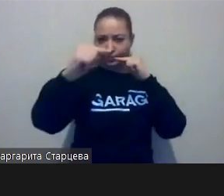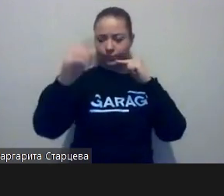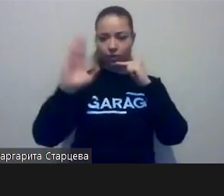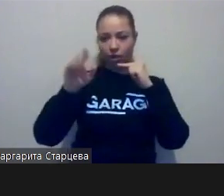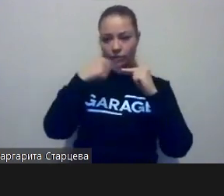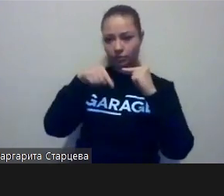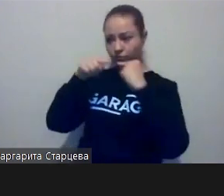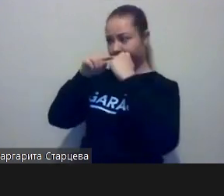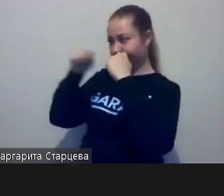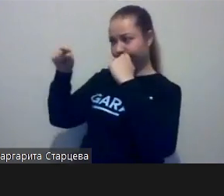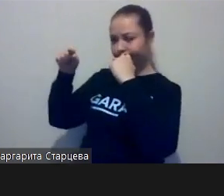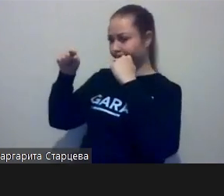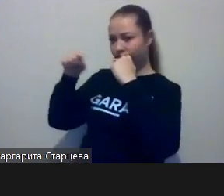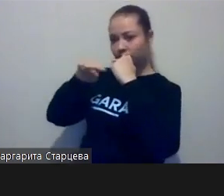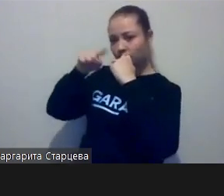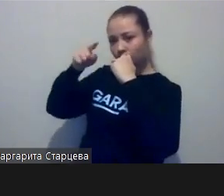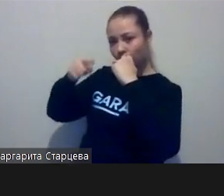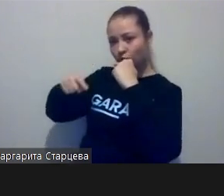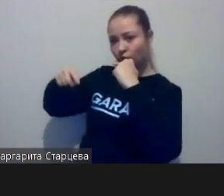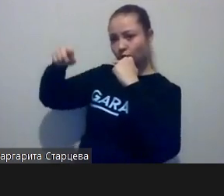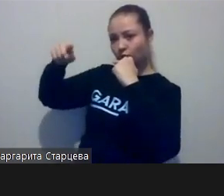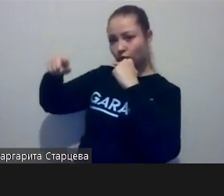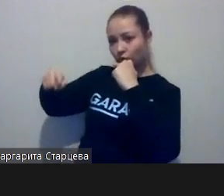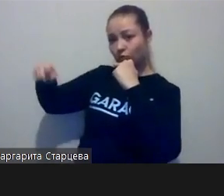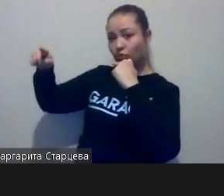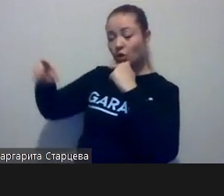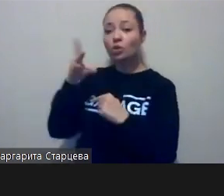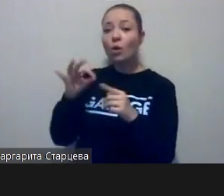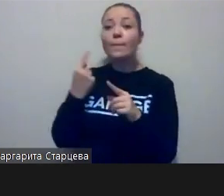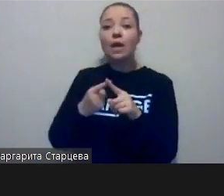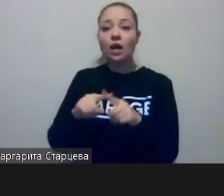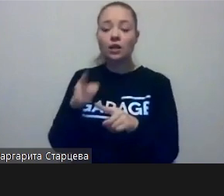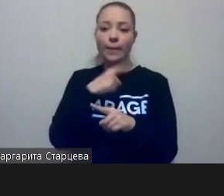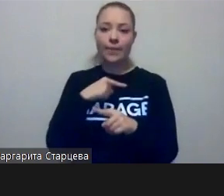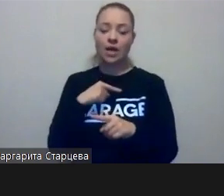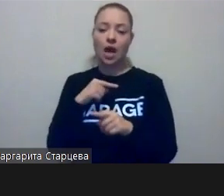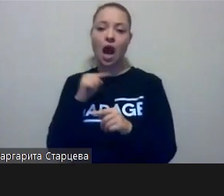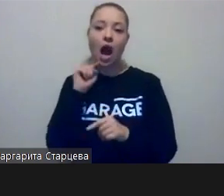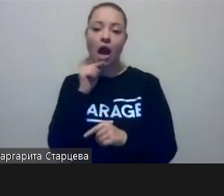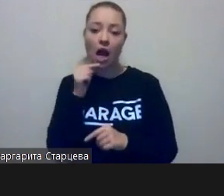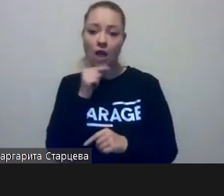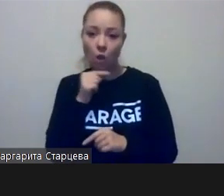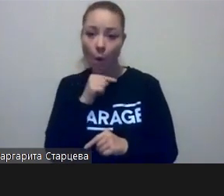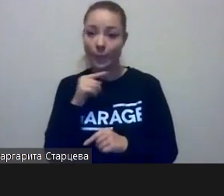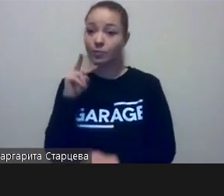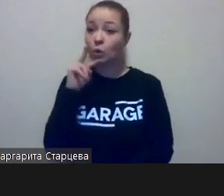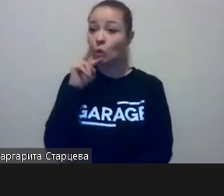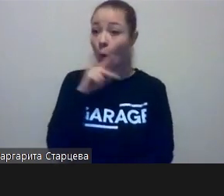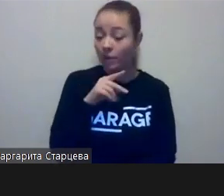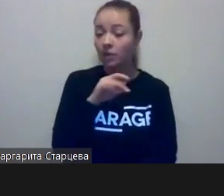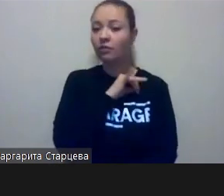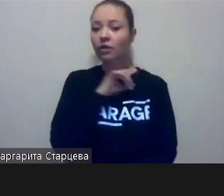different ways of how we could think about, we could move up into the air. Now,